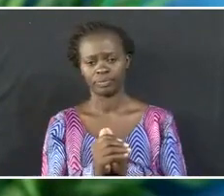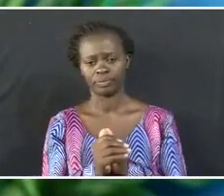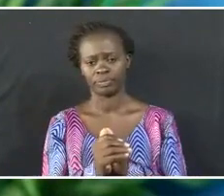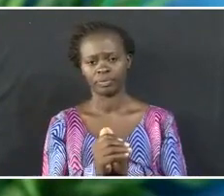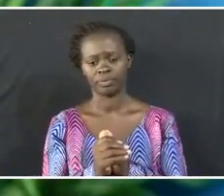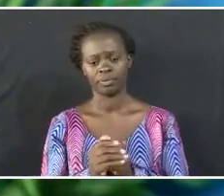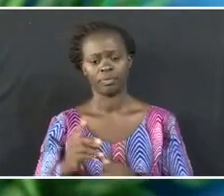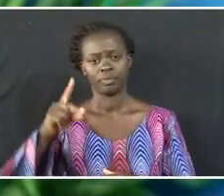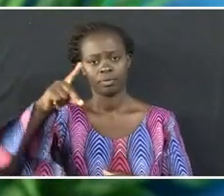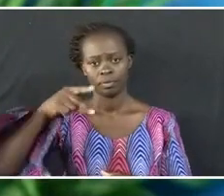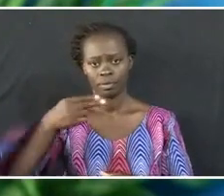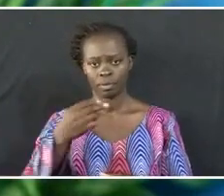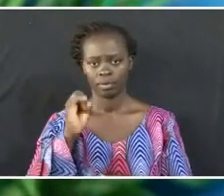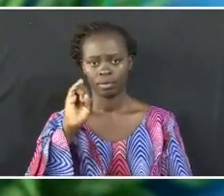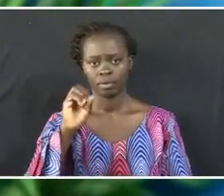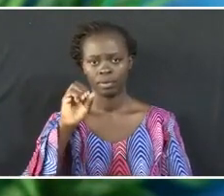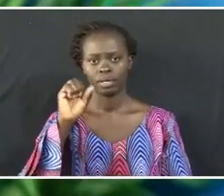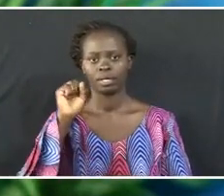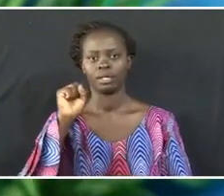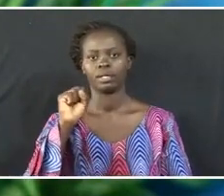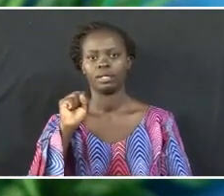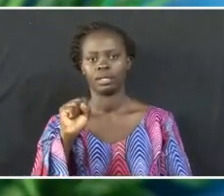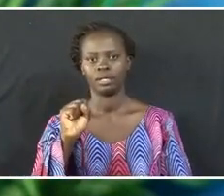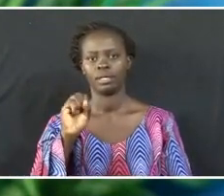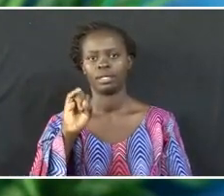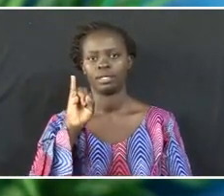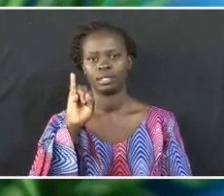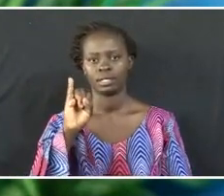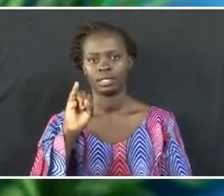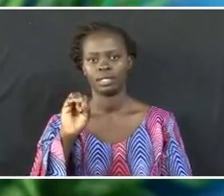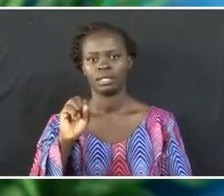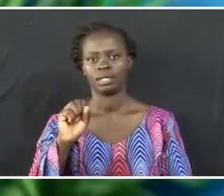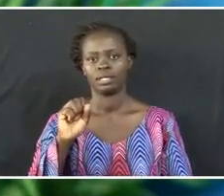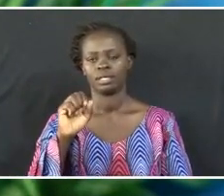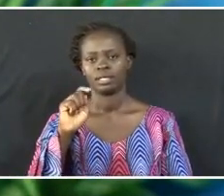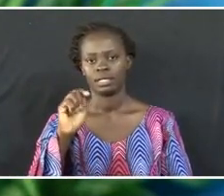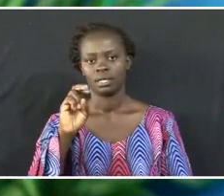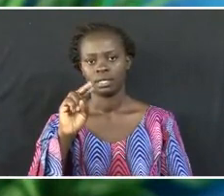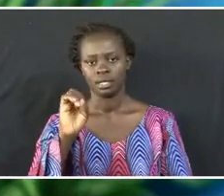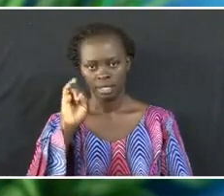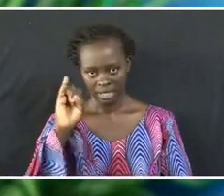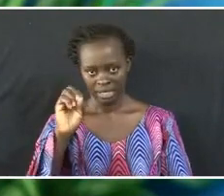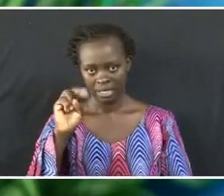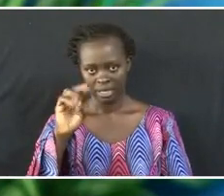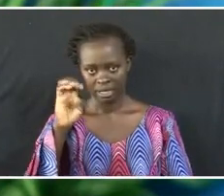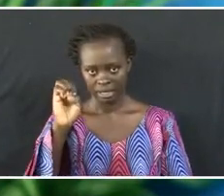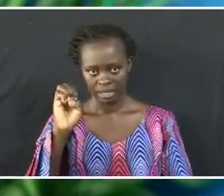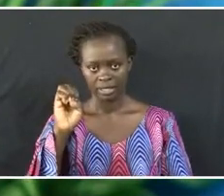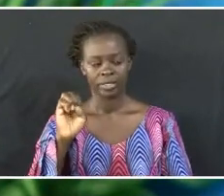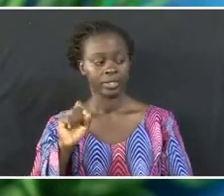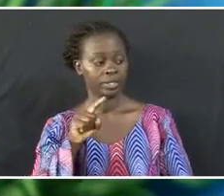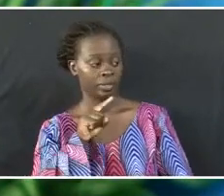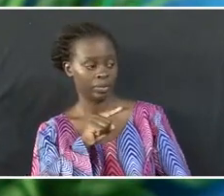put Samson to work in the prison. Gradually, his hair began to grow back.